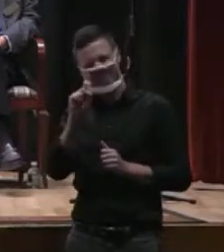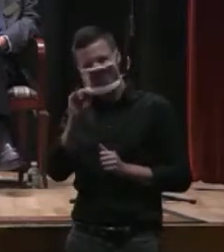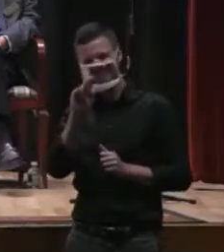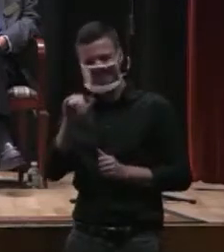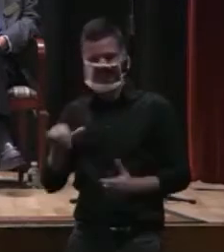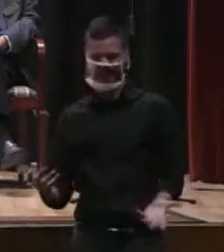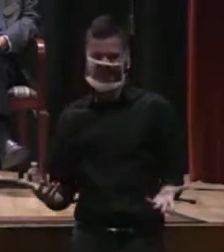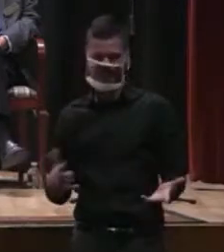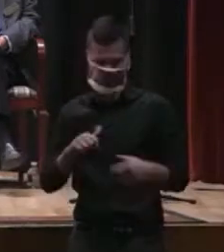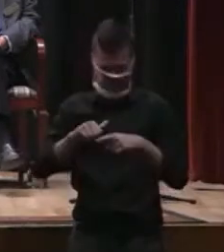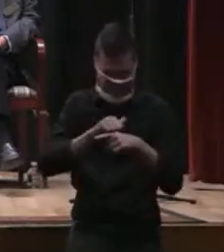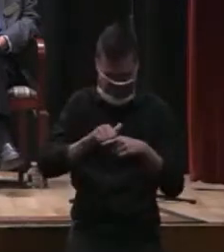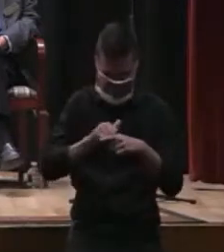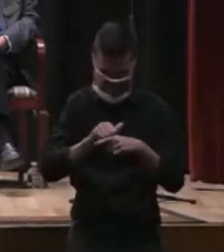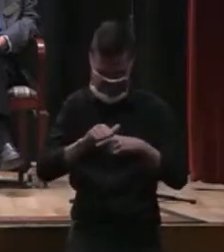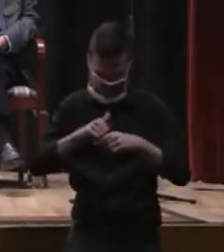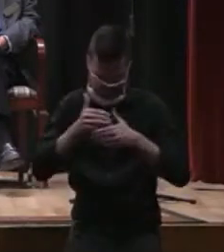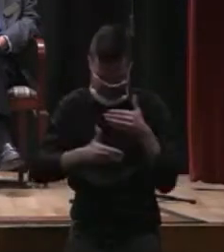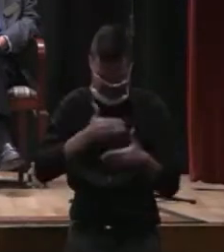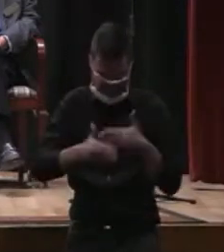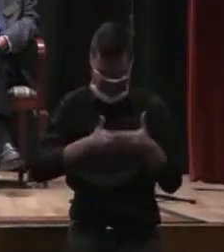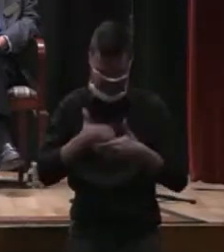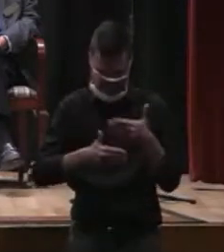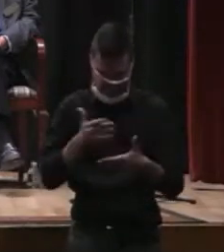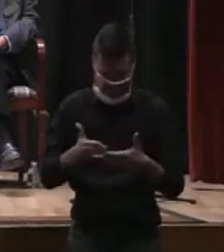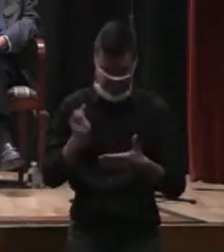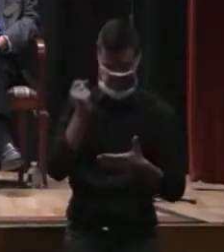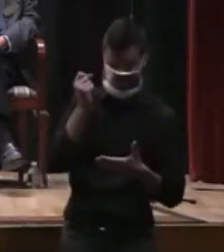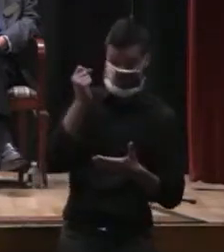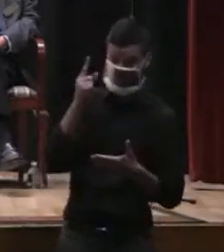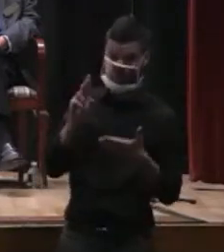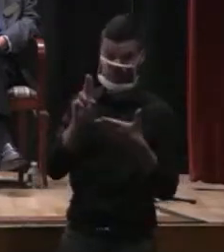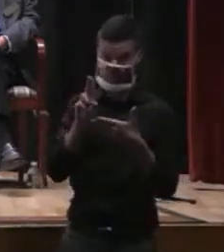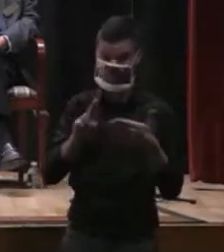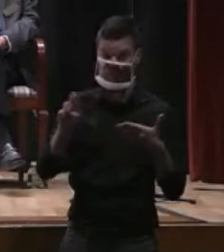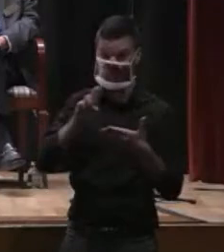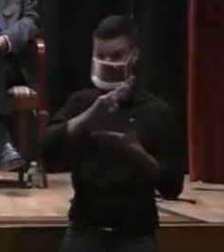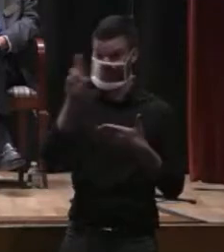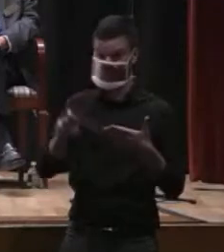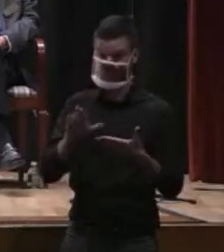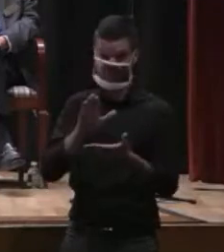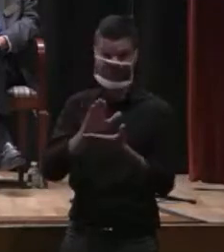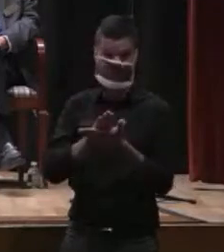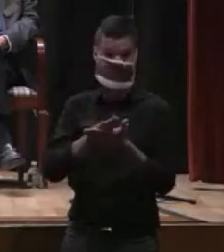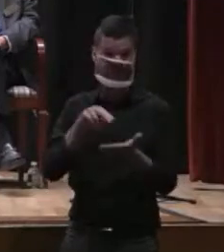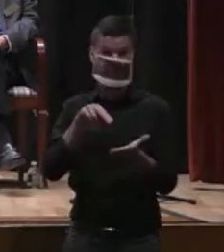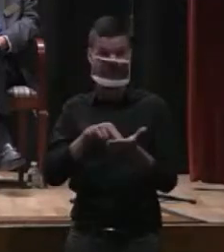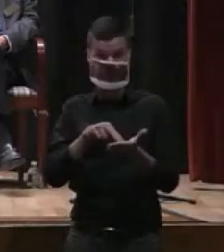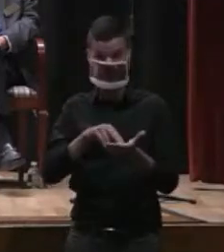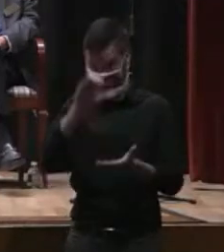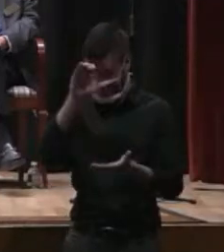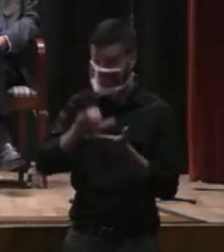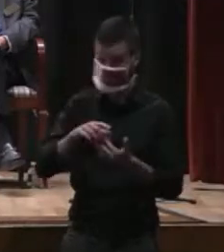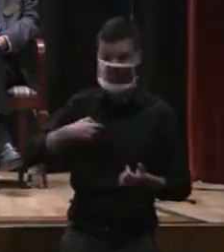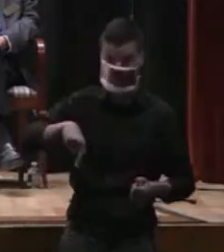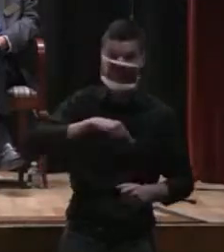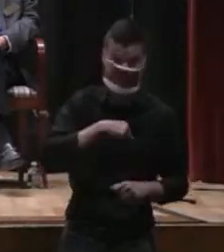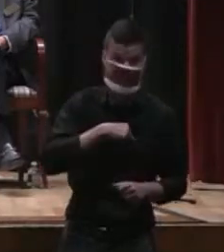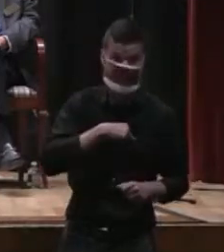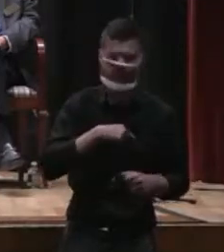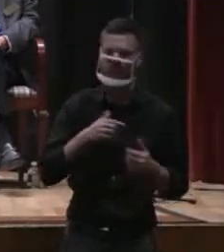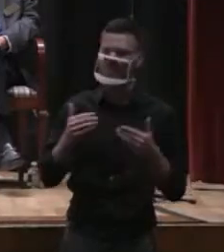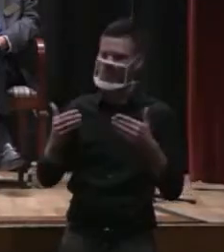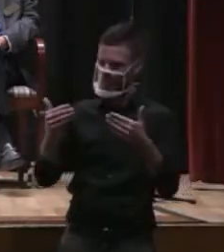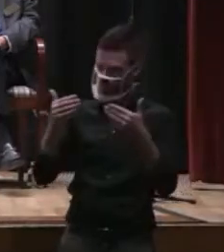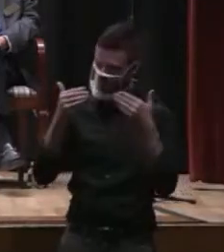what you have trained yourself to do. Rest assured that the University of Rochester School of Nursing believes in us. And so go ahead